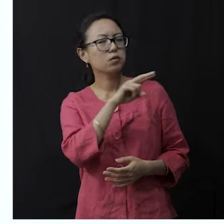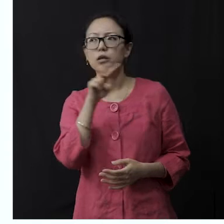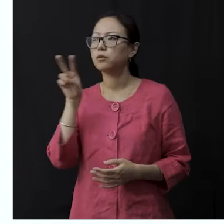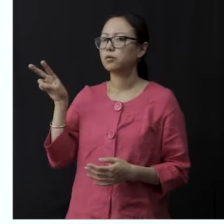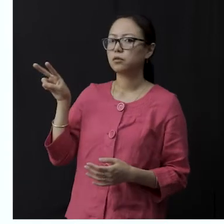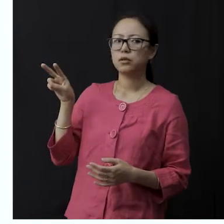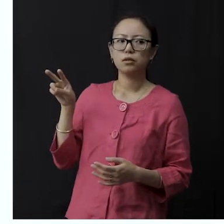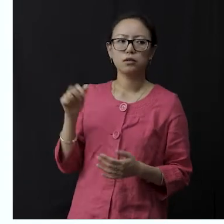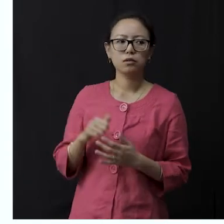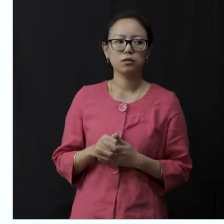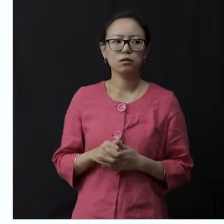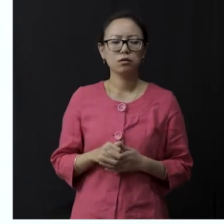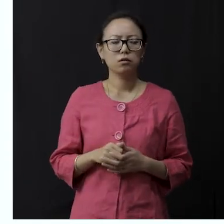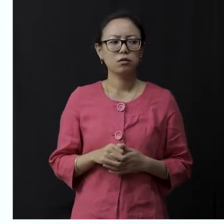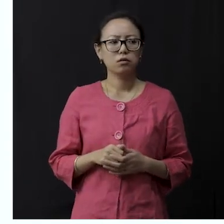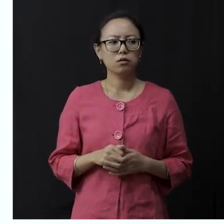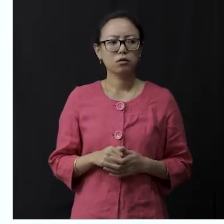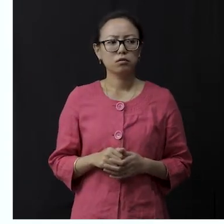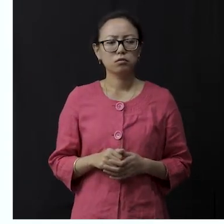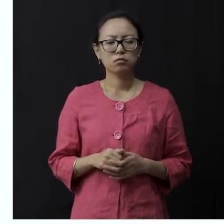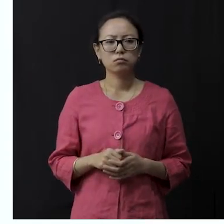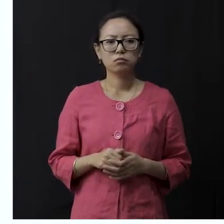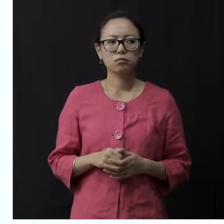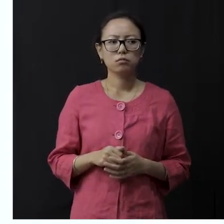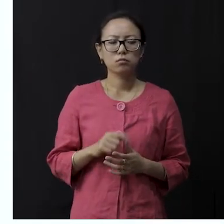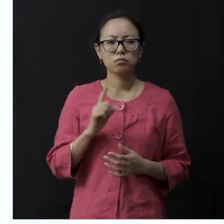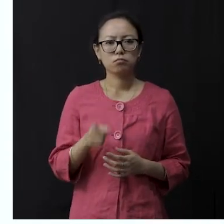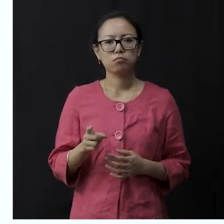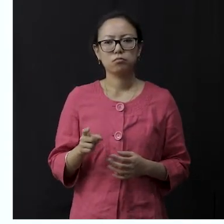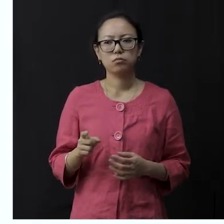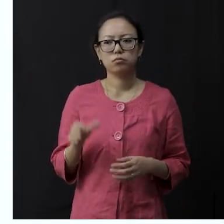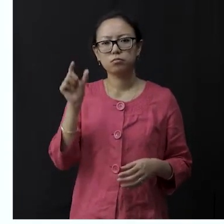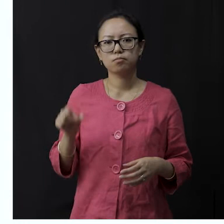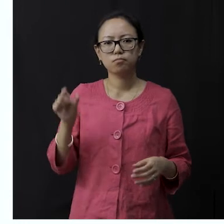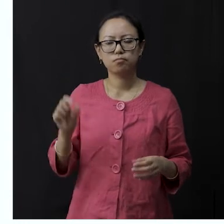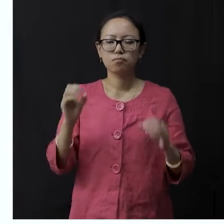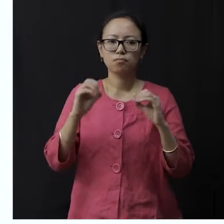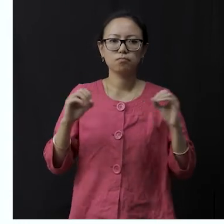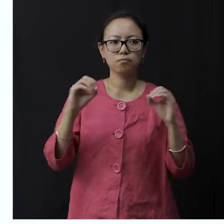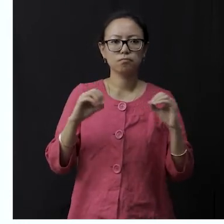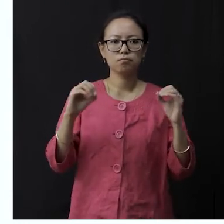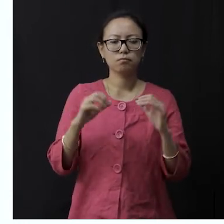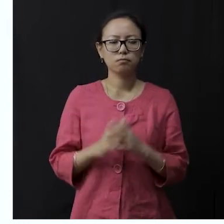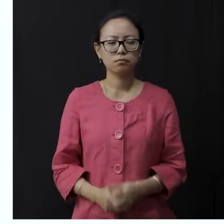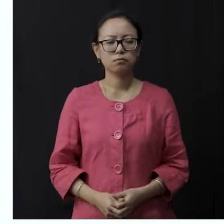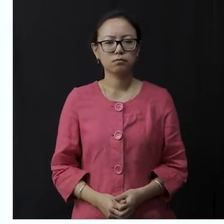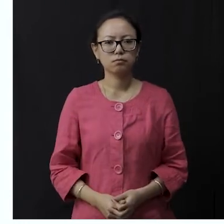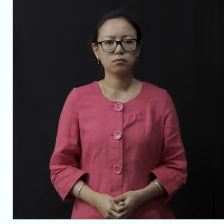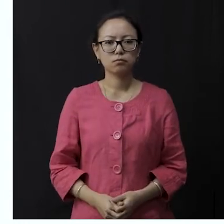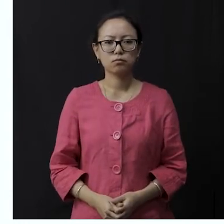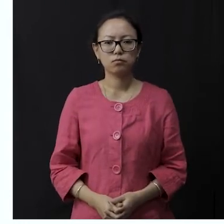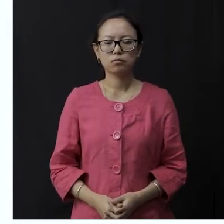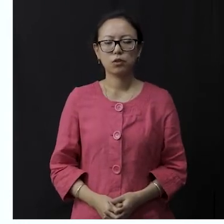there was a stirring in the still dark night. That means when the person went to open